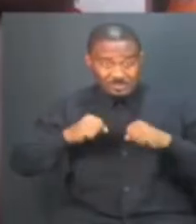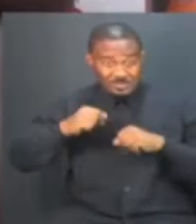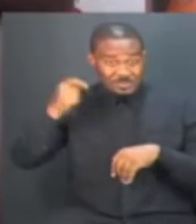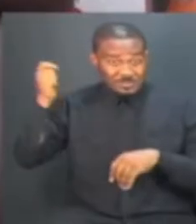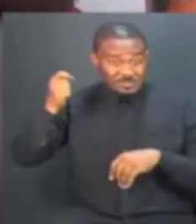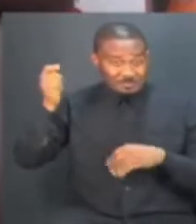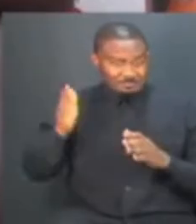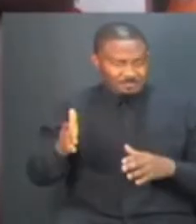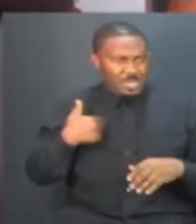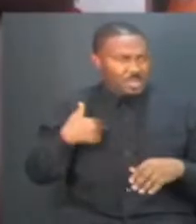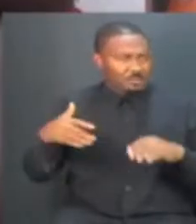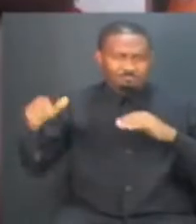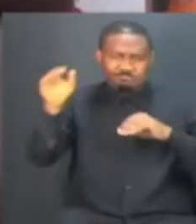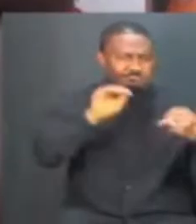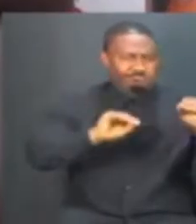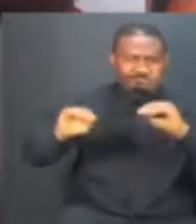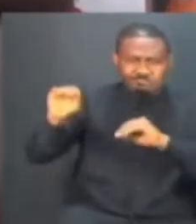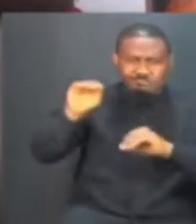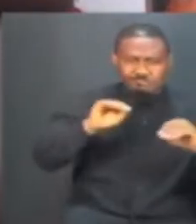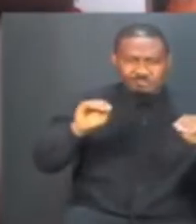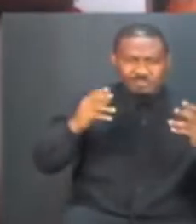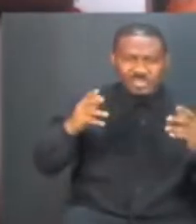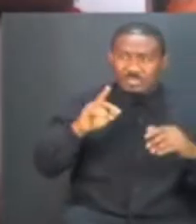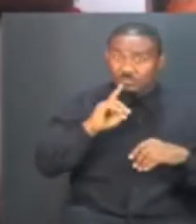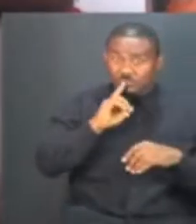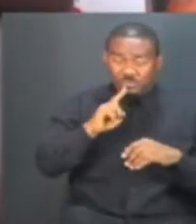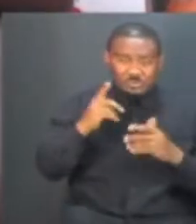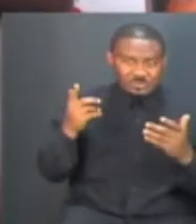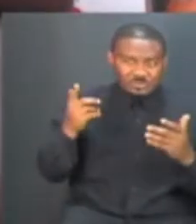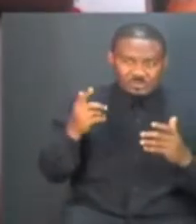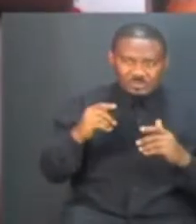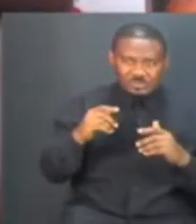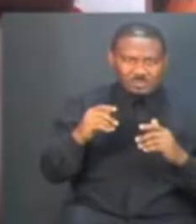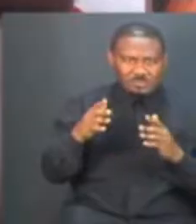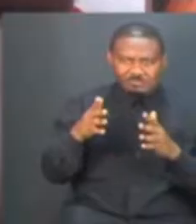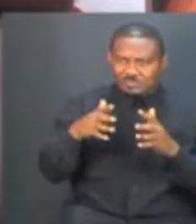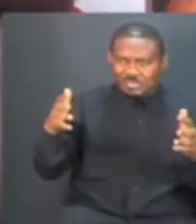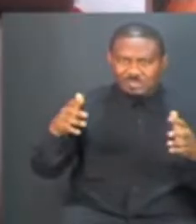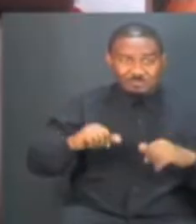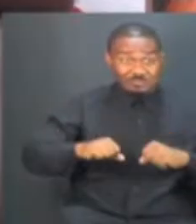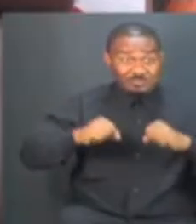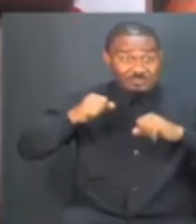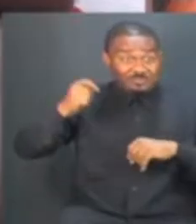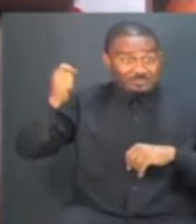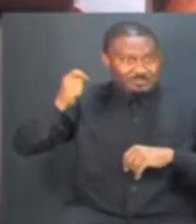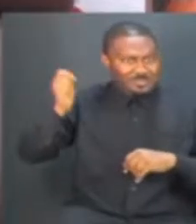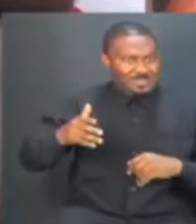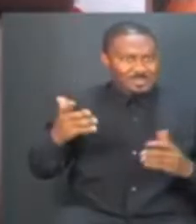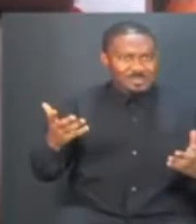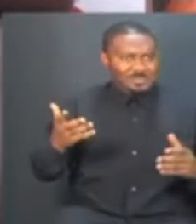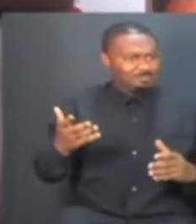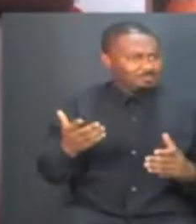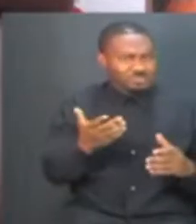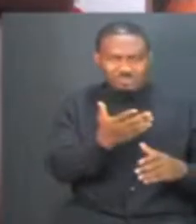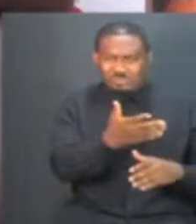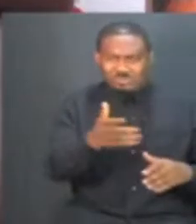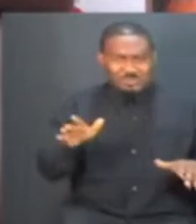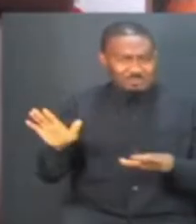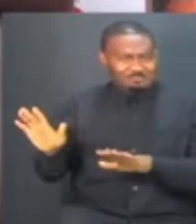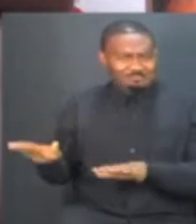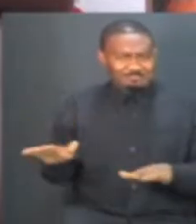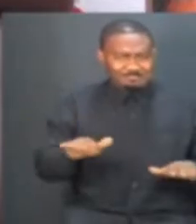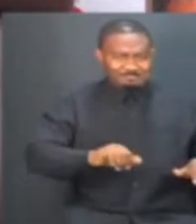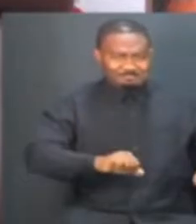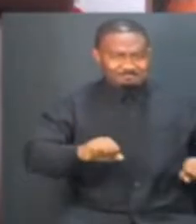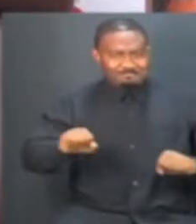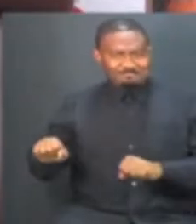in the chamber, and I could see that the majority Chief Whip is in a smoke, and many of our colleagues from